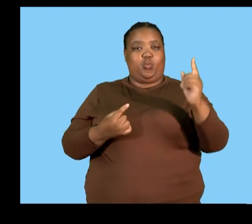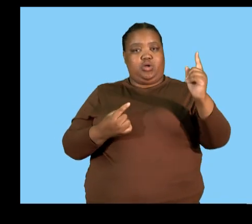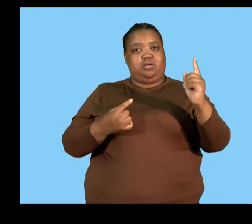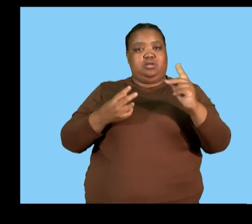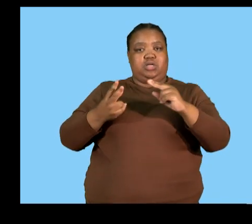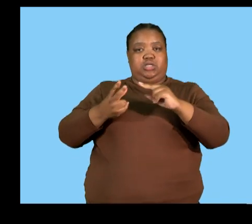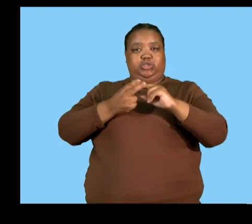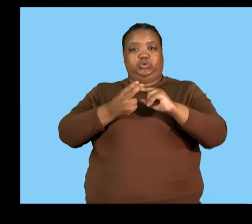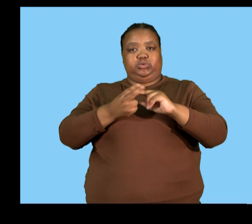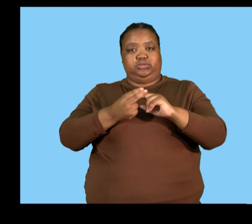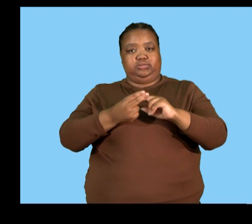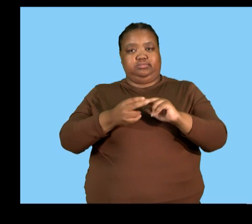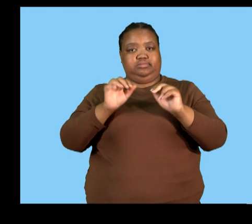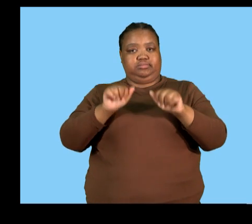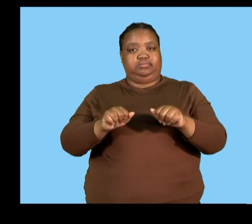unit